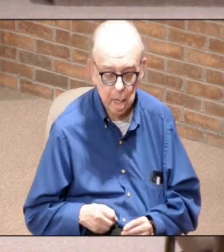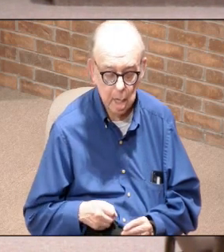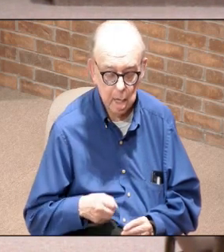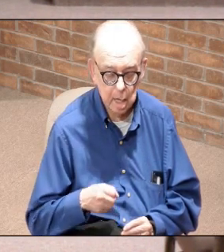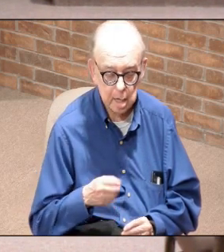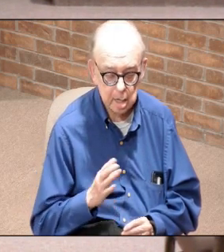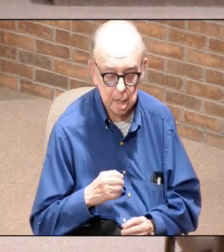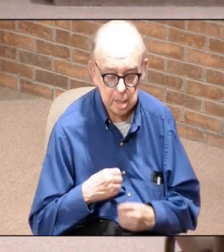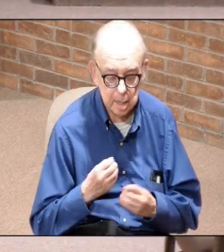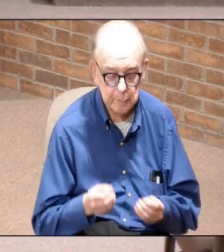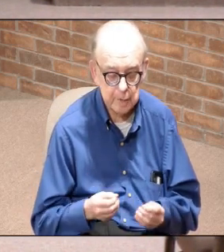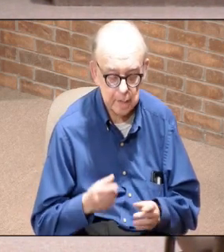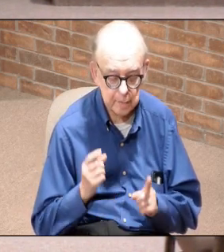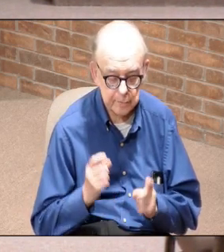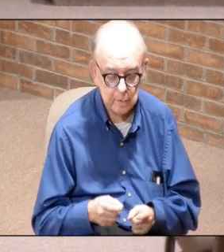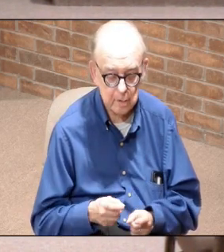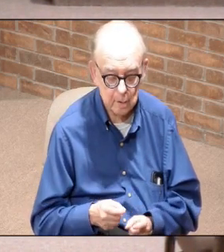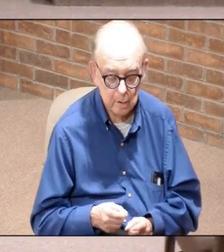him a gift.